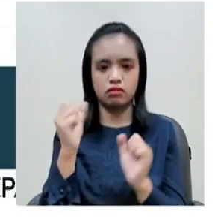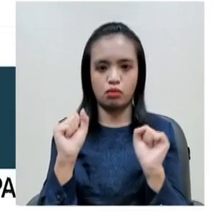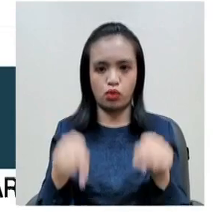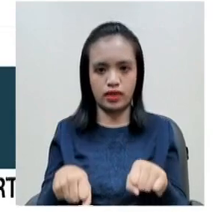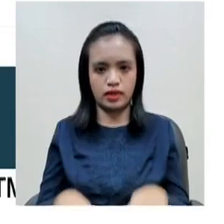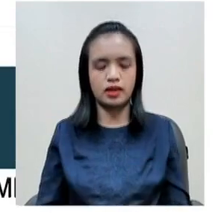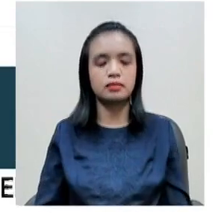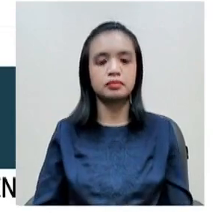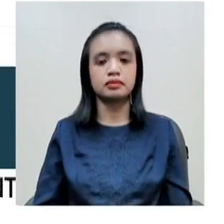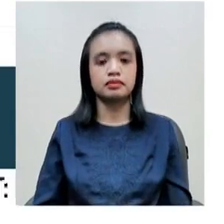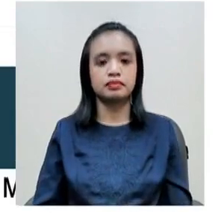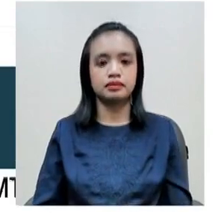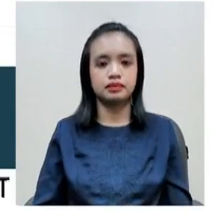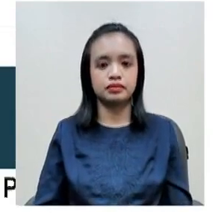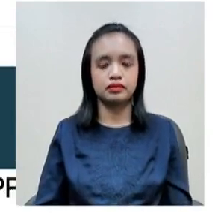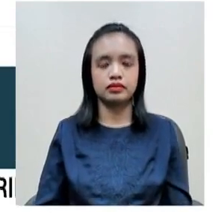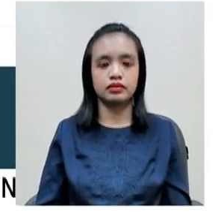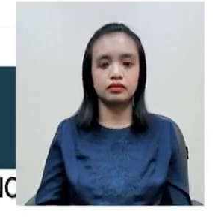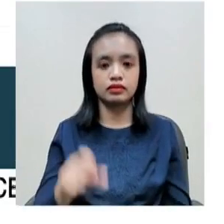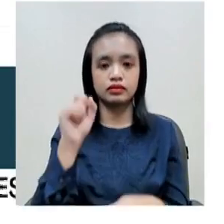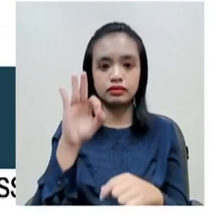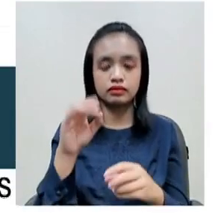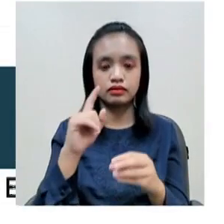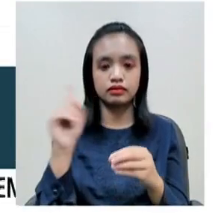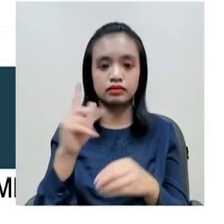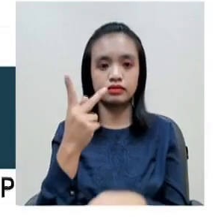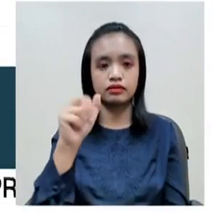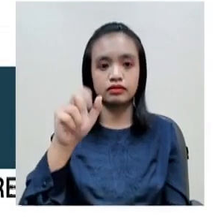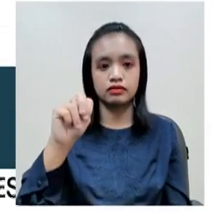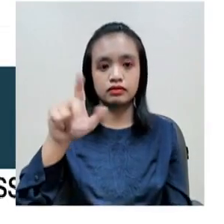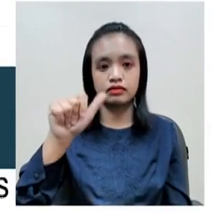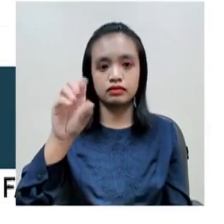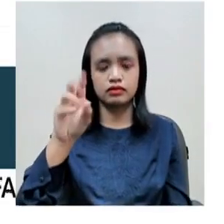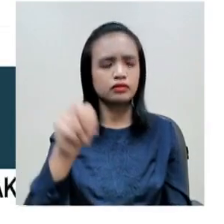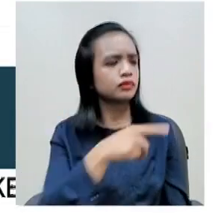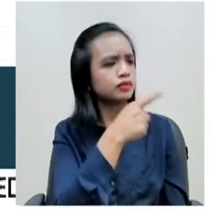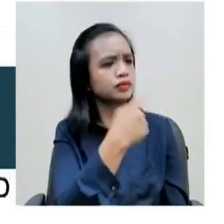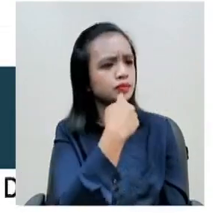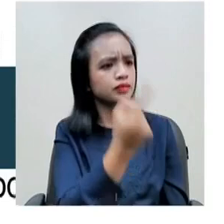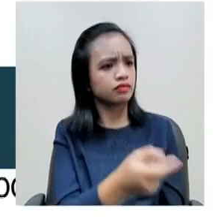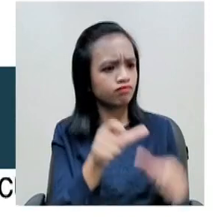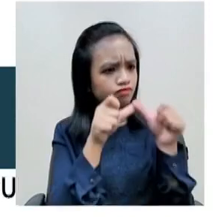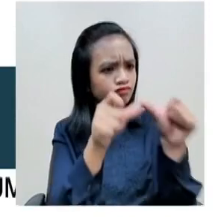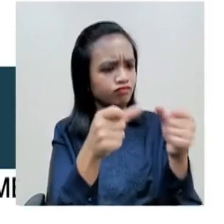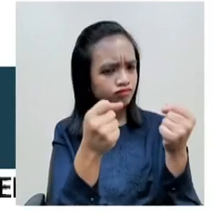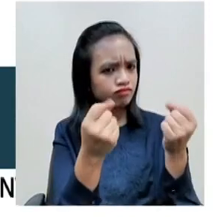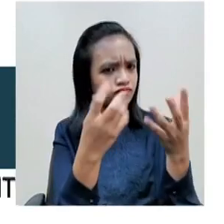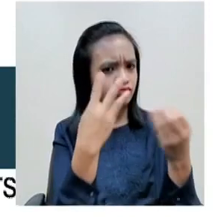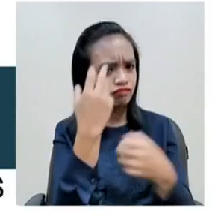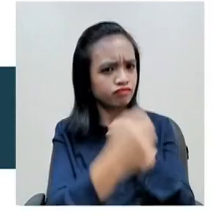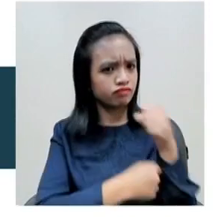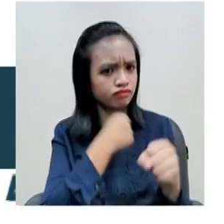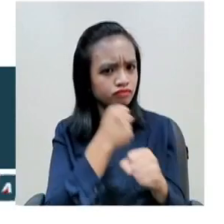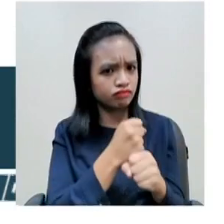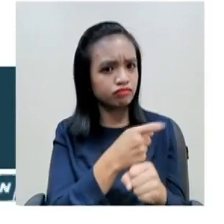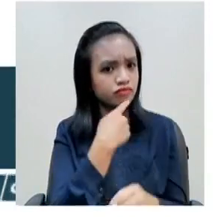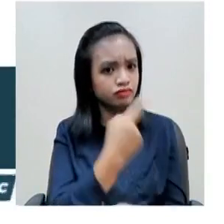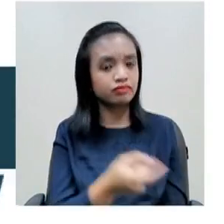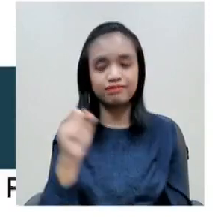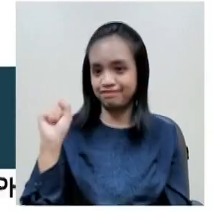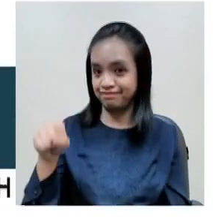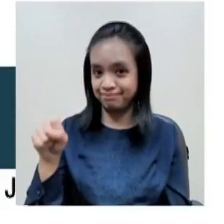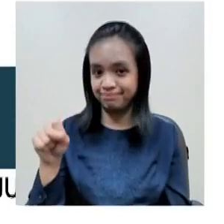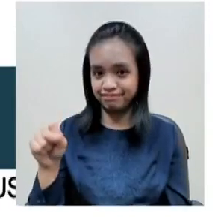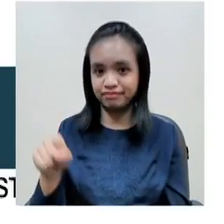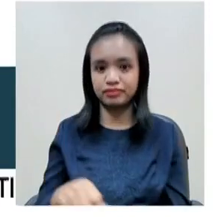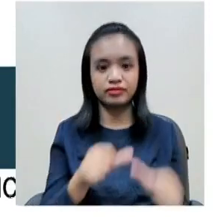from the vent of Canlaon volcano. Okay, Mariton, you said this has been going on for years. You mentioned a while ago it's been going on.